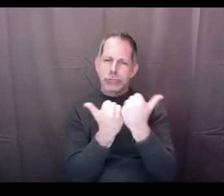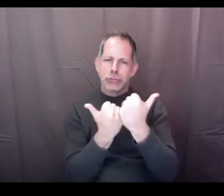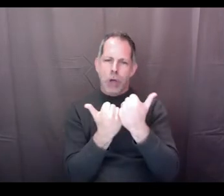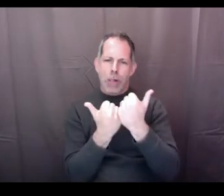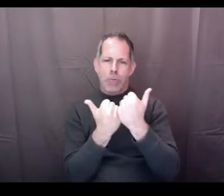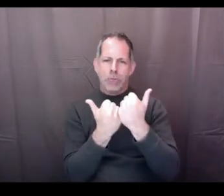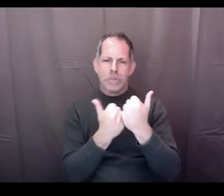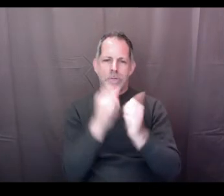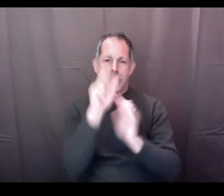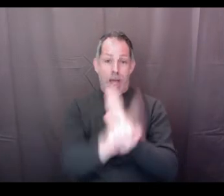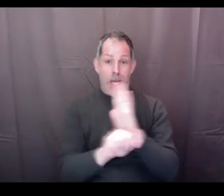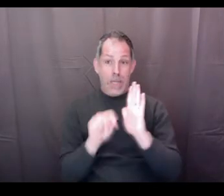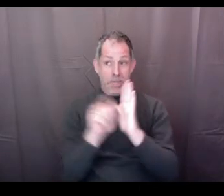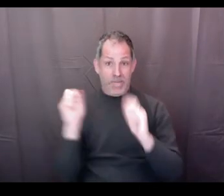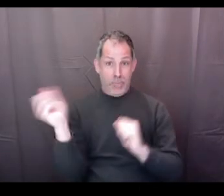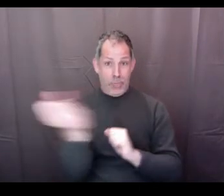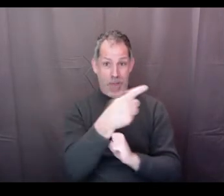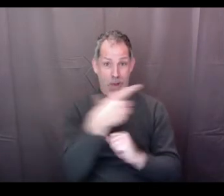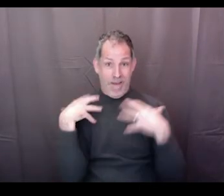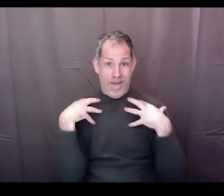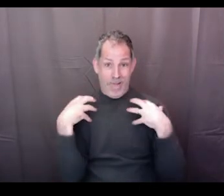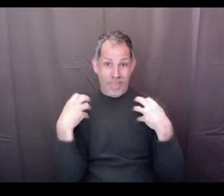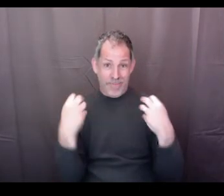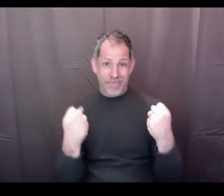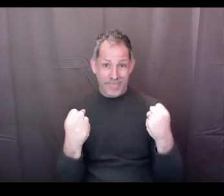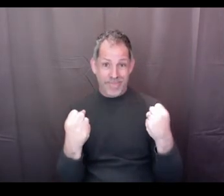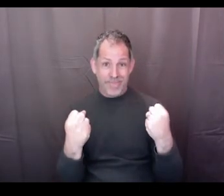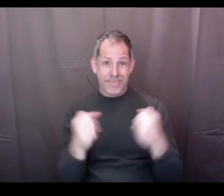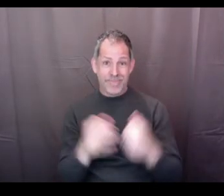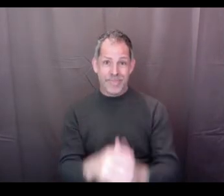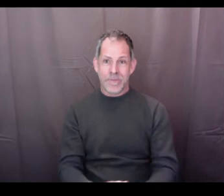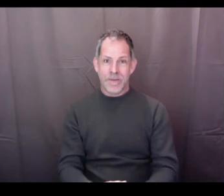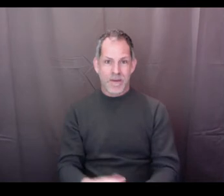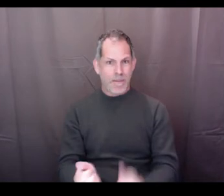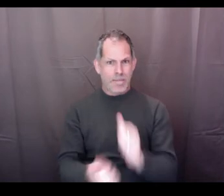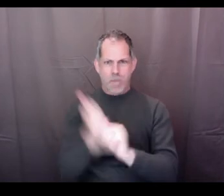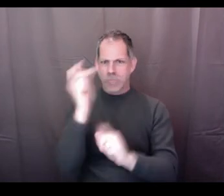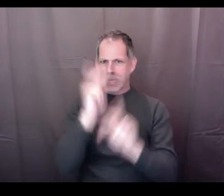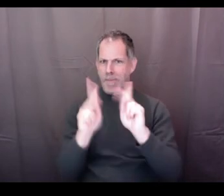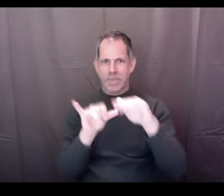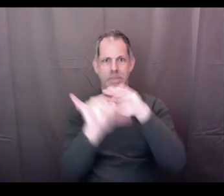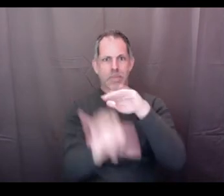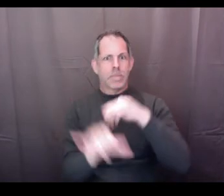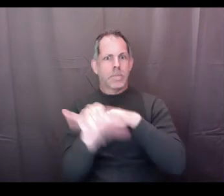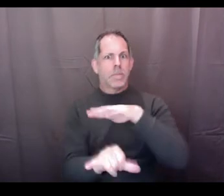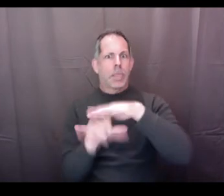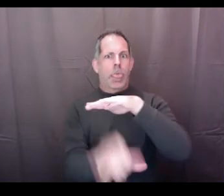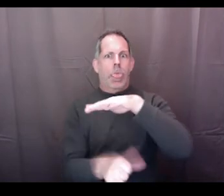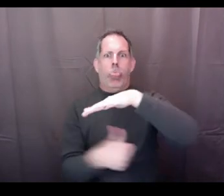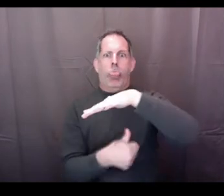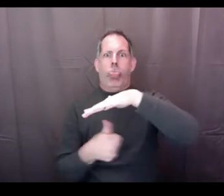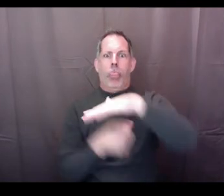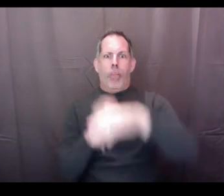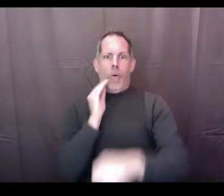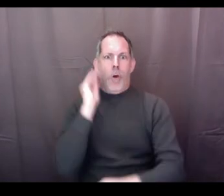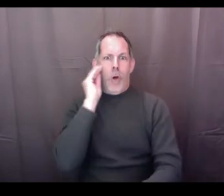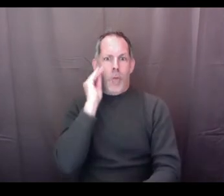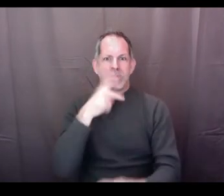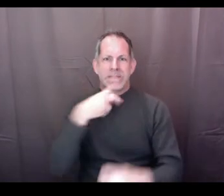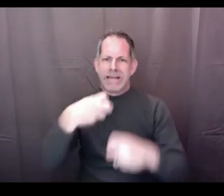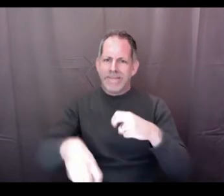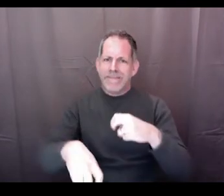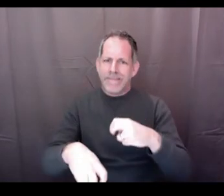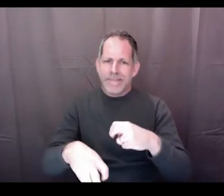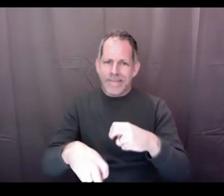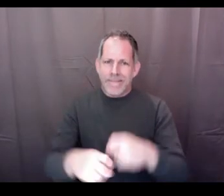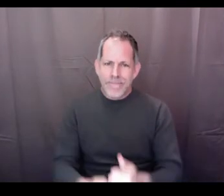a challenging time for our mental health, and I think probably everyone knows that this has been a very difficult time for all